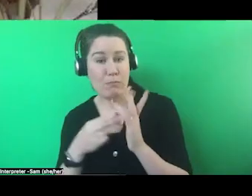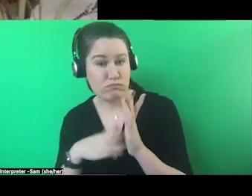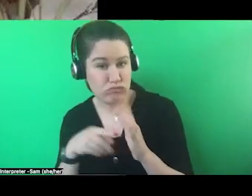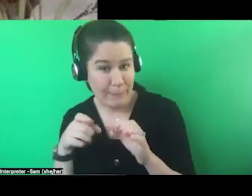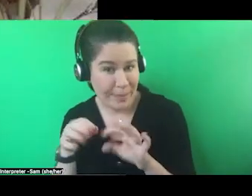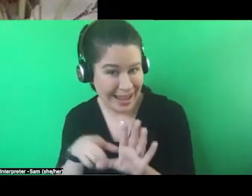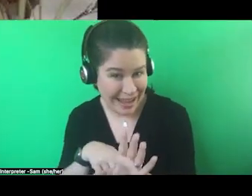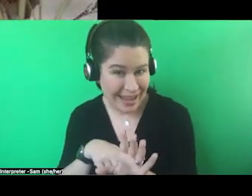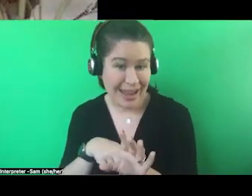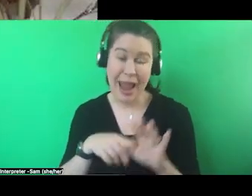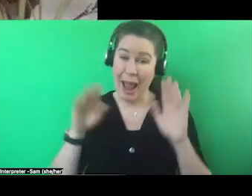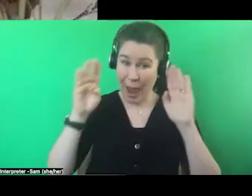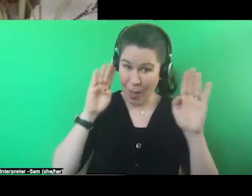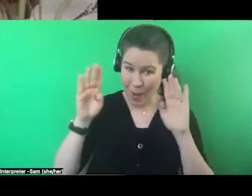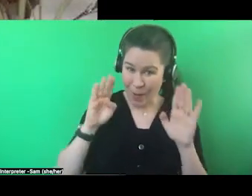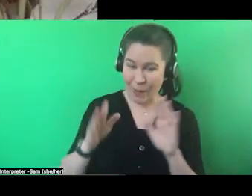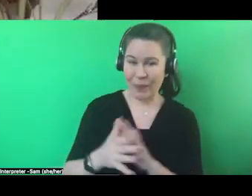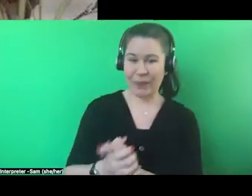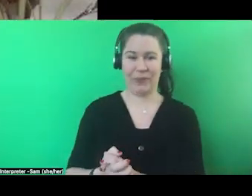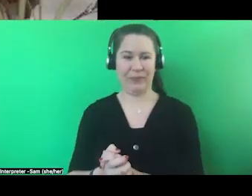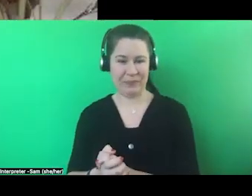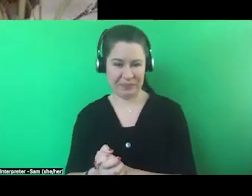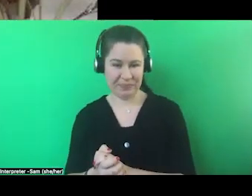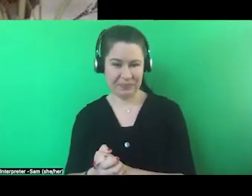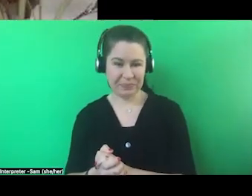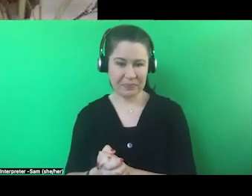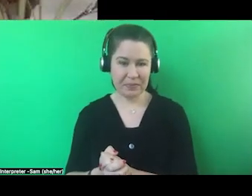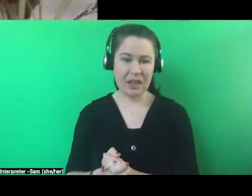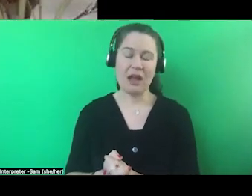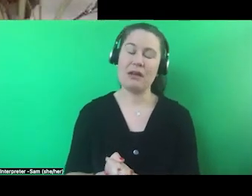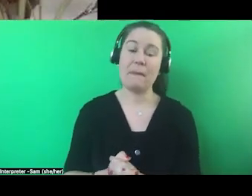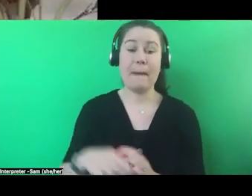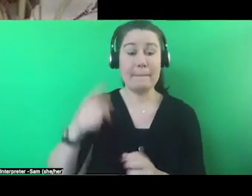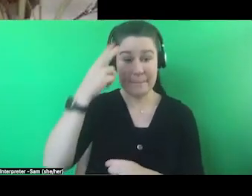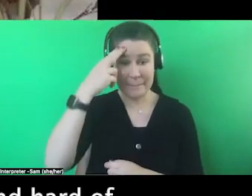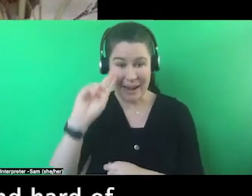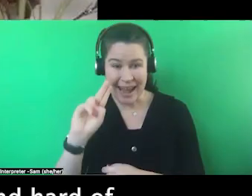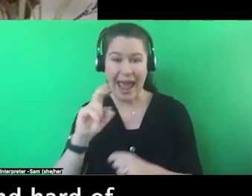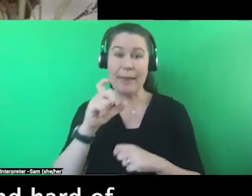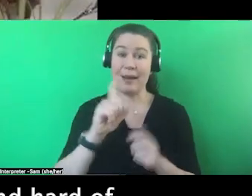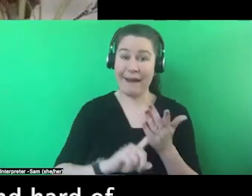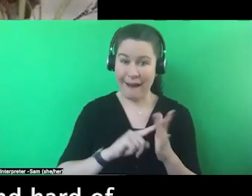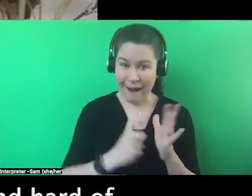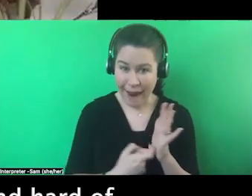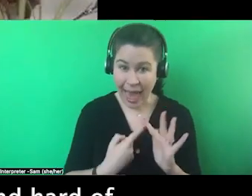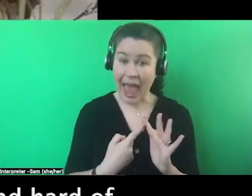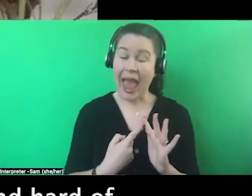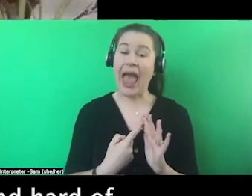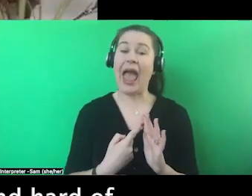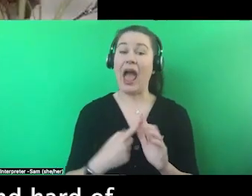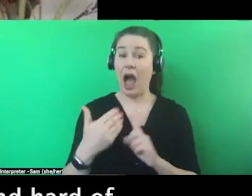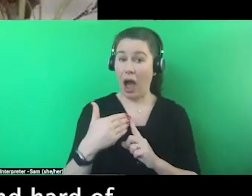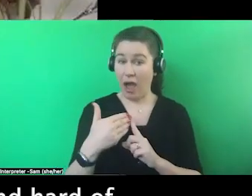residency. Hello. So I'm just going to introduce myself. So my name is Claire Brumby. I identify as working